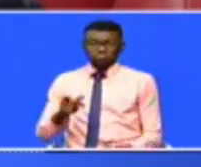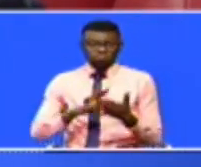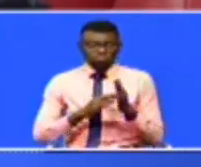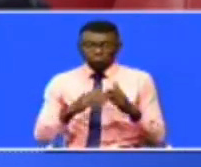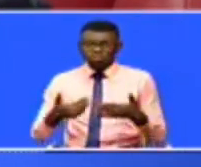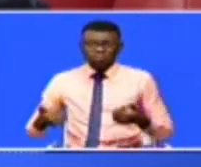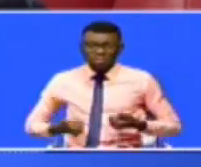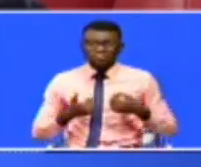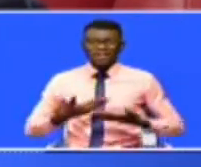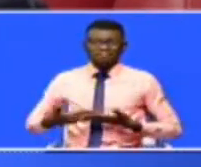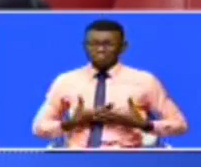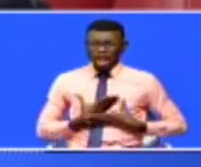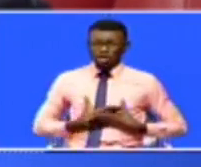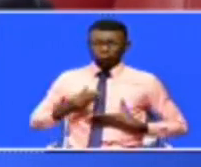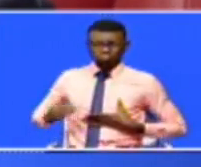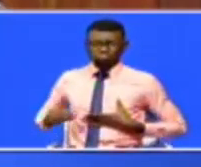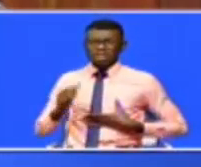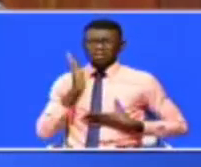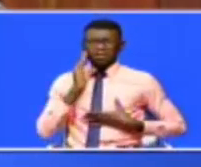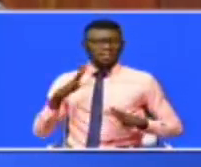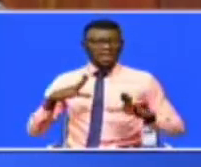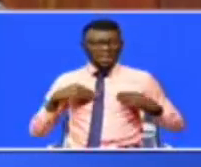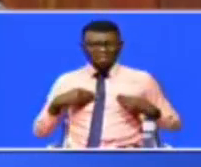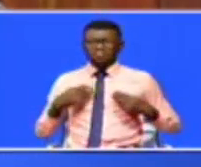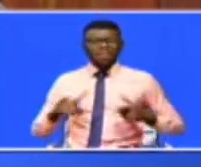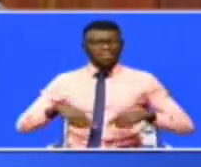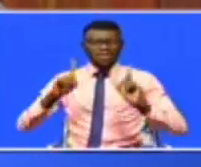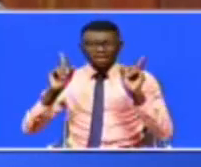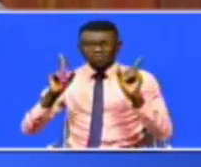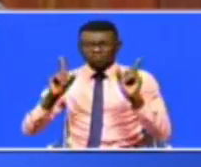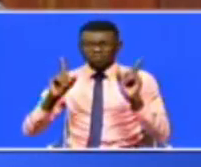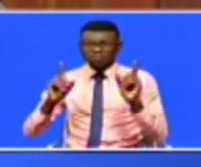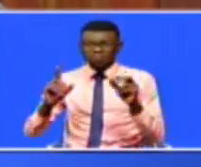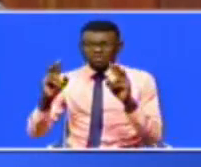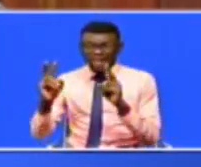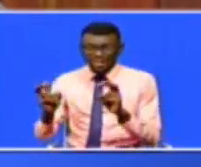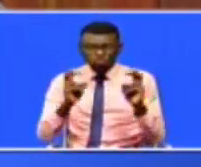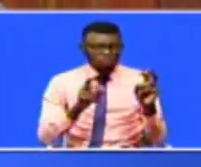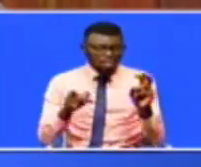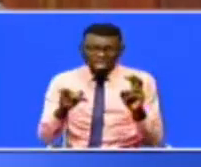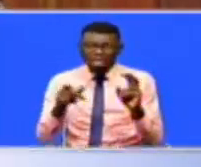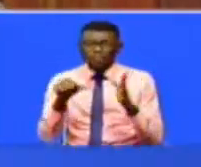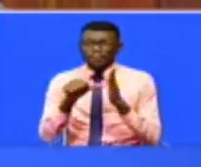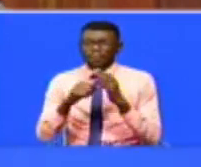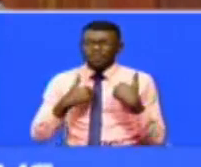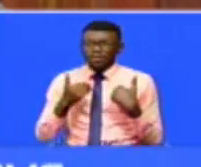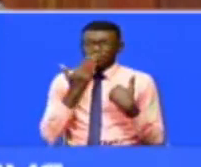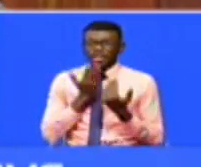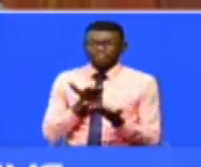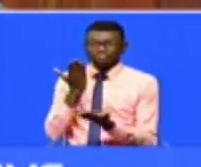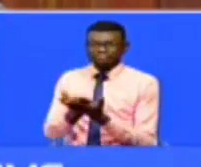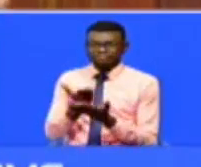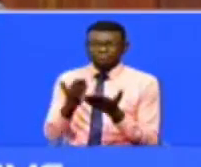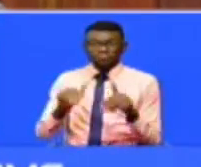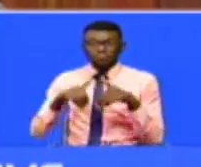termination on demand of the mother then is acceptable. Issues that are contentious, just come up with a suggestion that